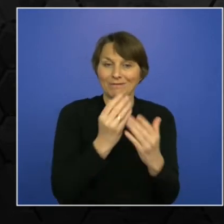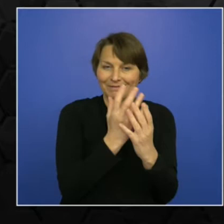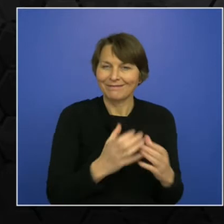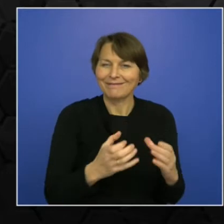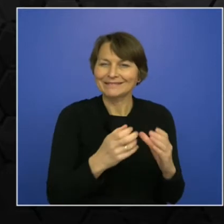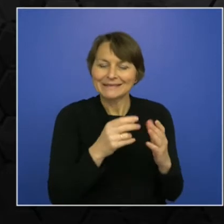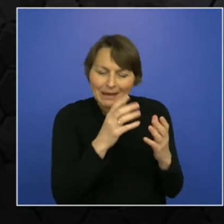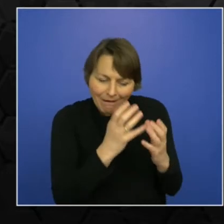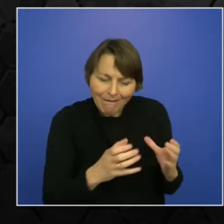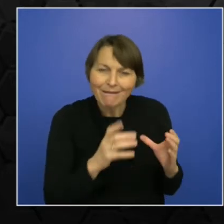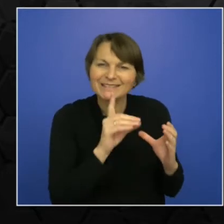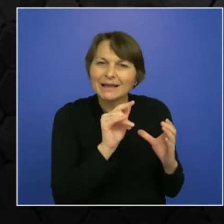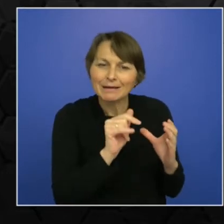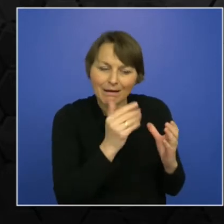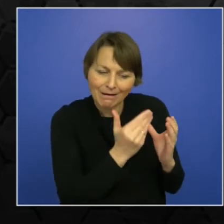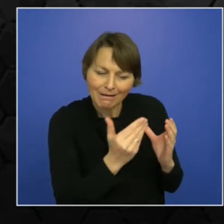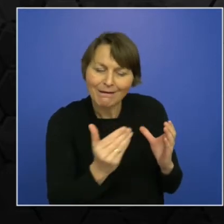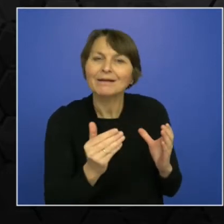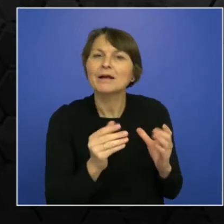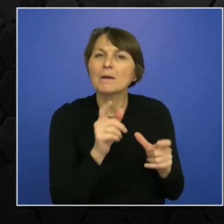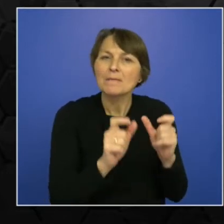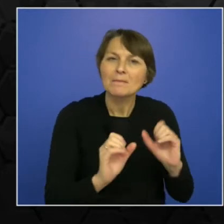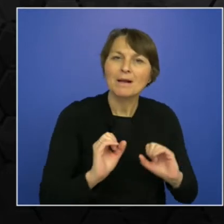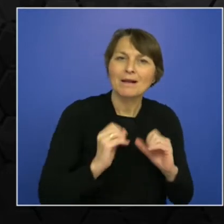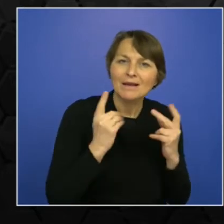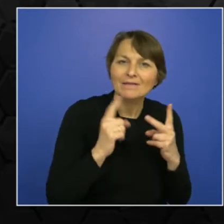set, population, city, and years.